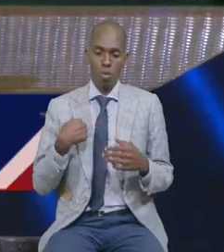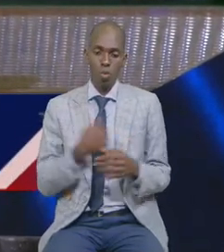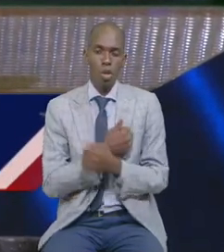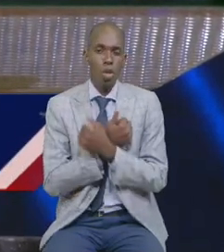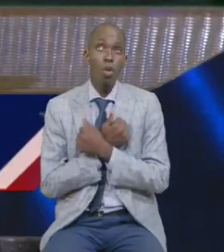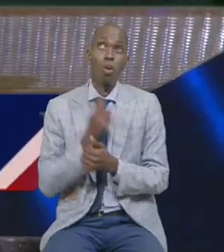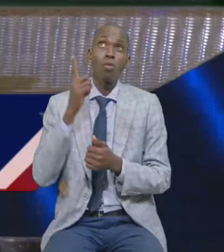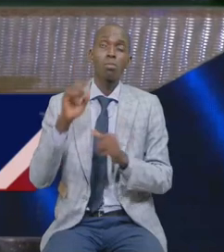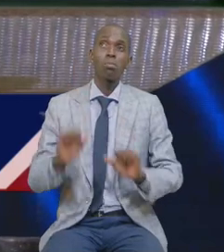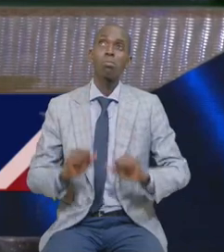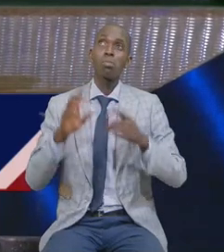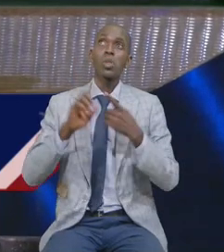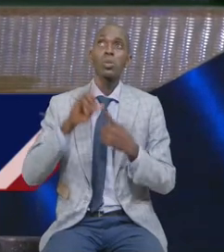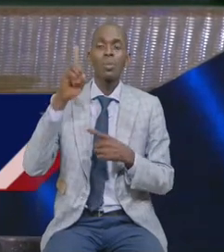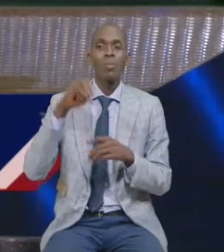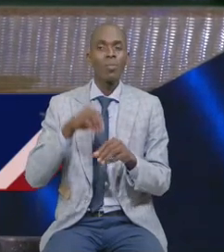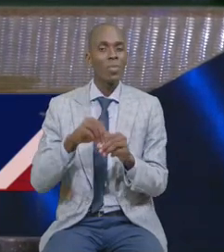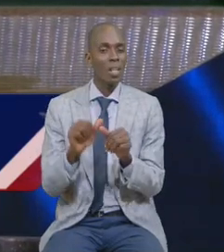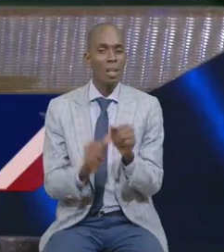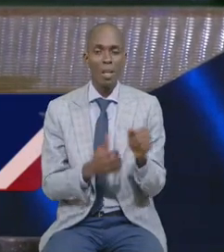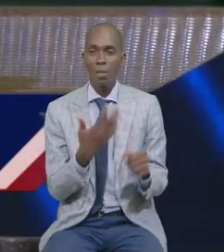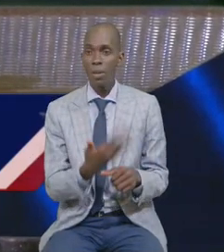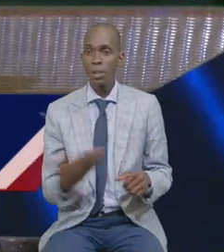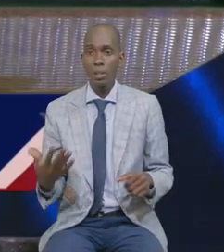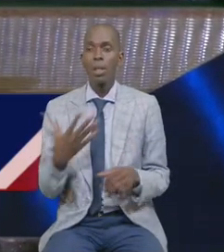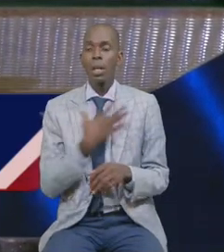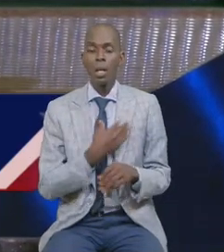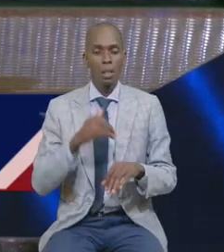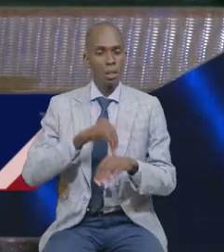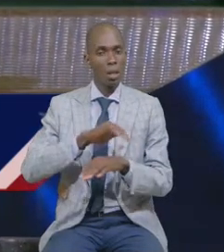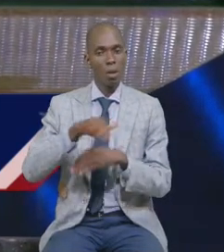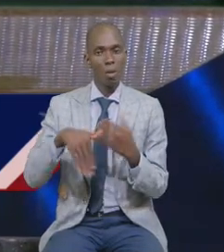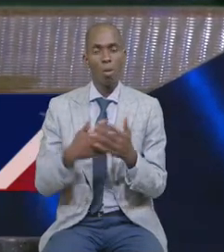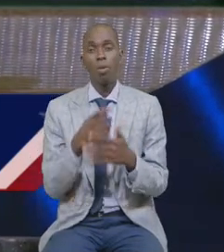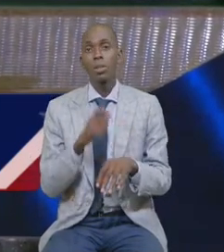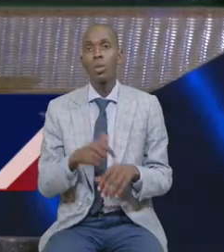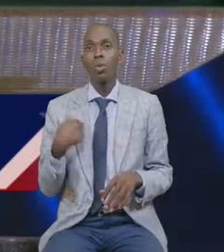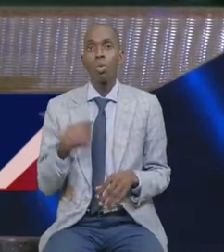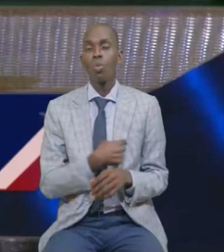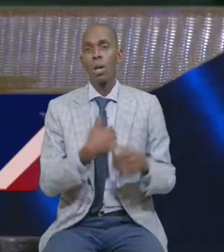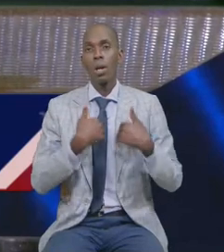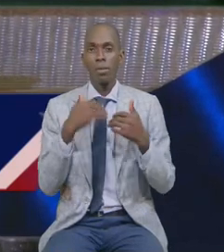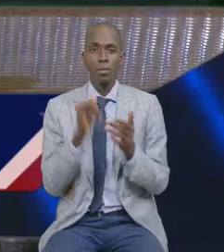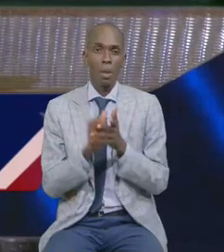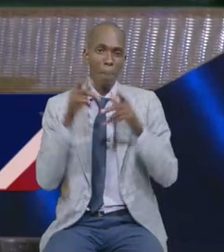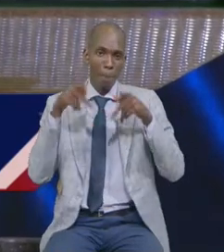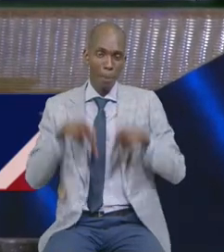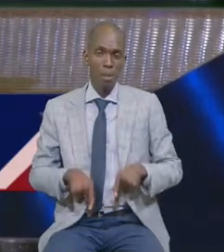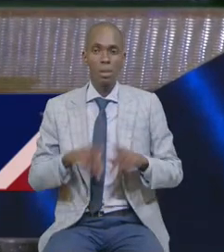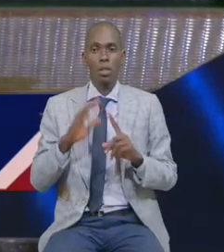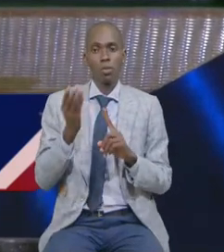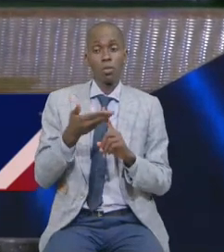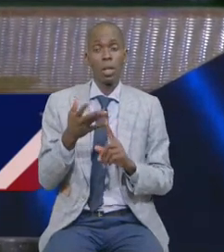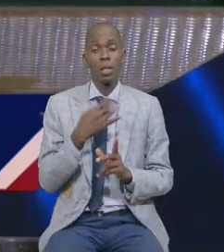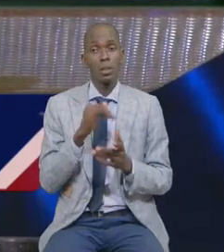to him in everything and at all times. We have that personal conviction, and the